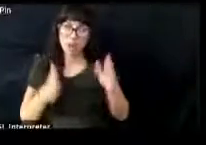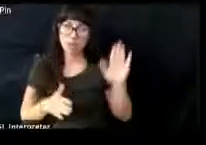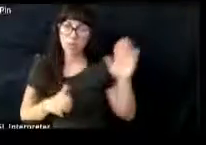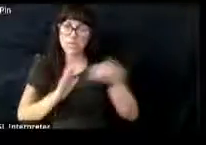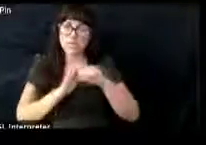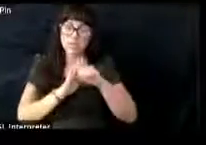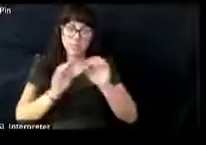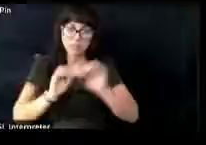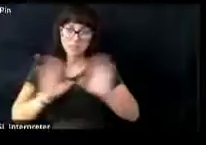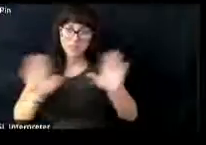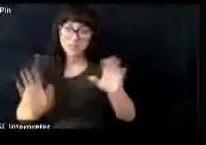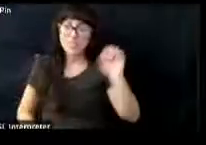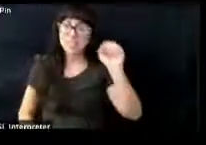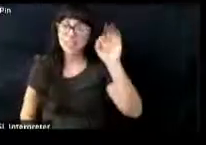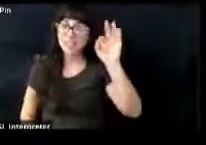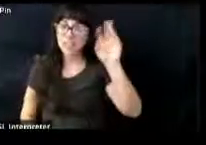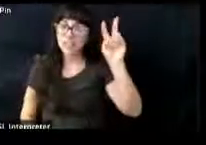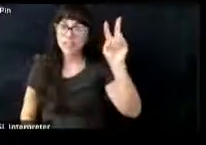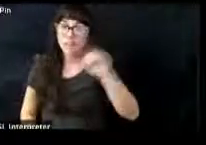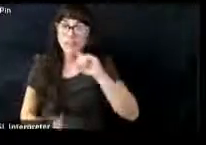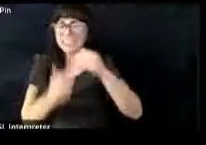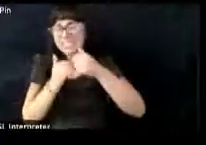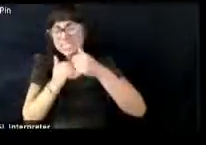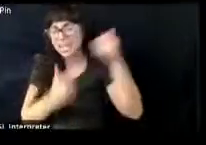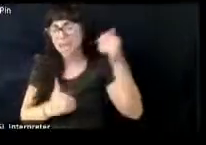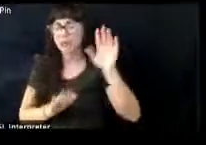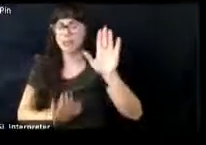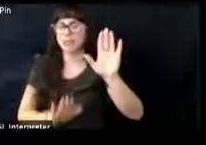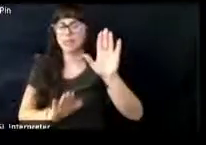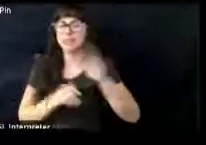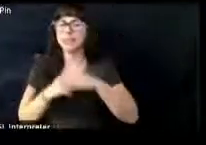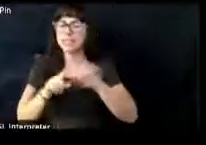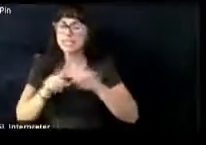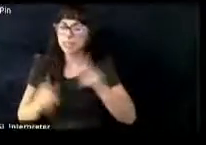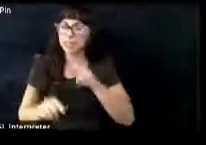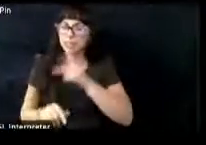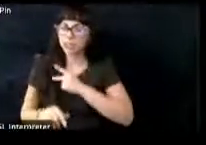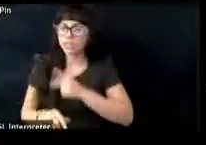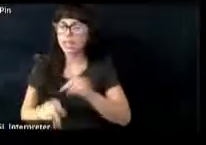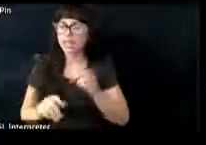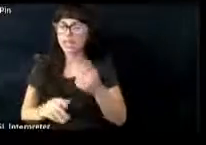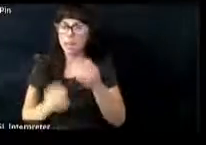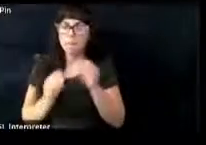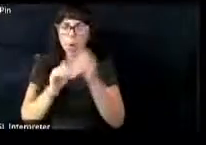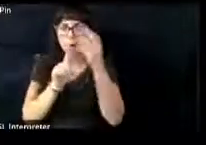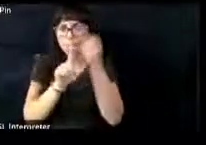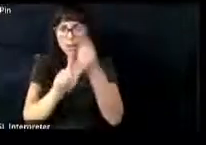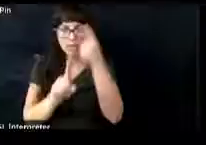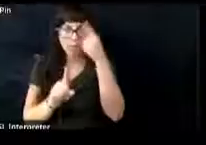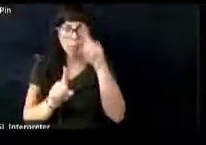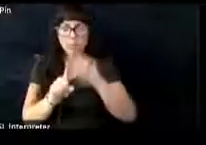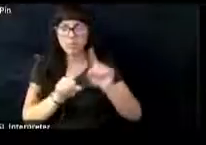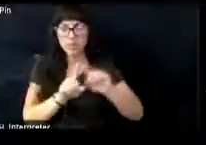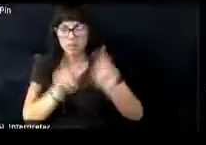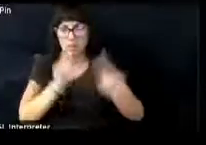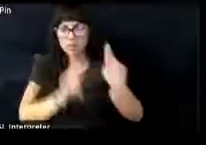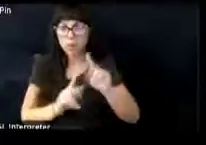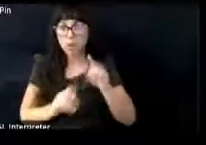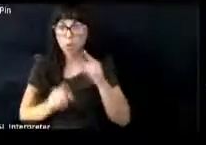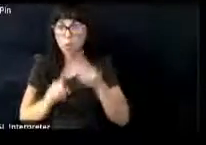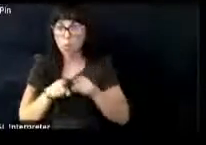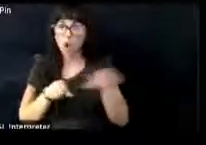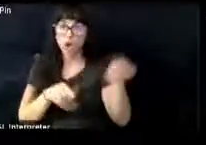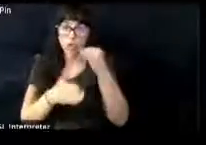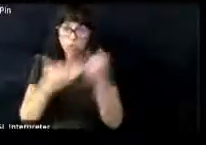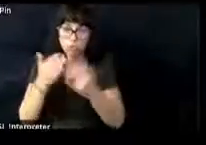Valley is a separate world from the west side, with a different personality and an appeal to different people. As the commissioners draw the lines, I ask